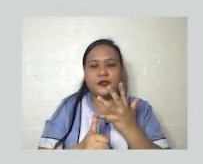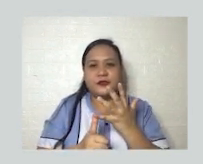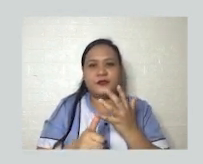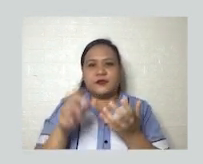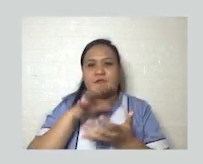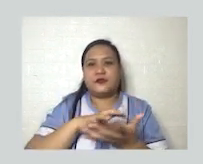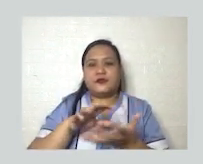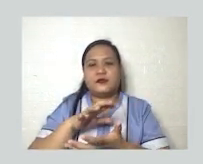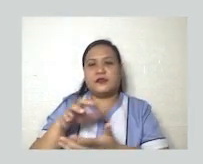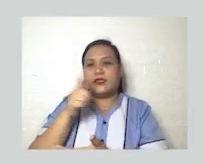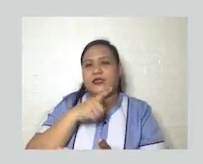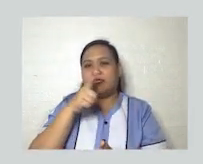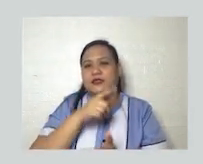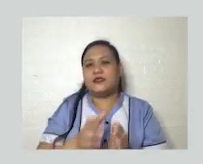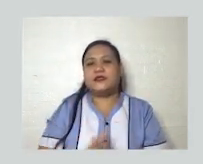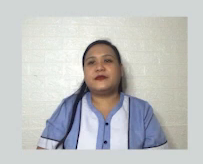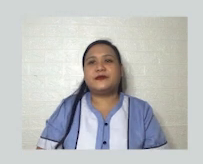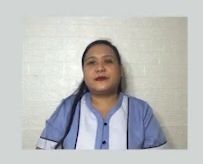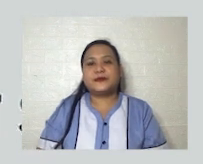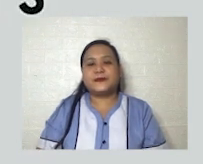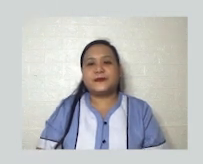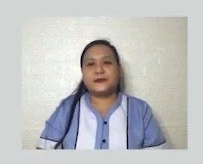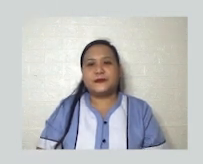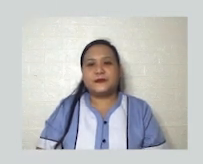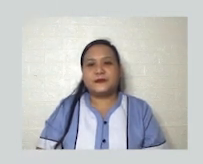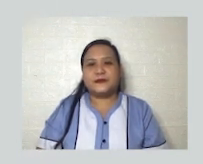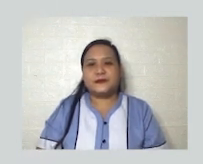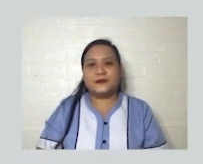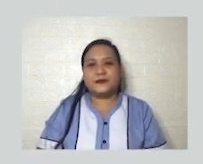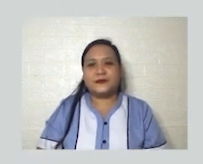And fifth, jumbled letters.